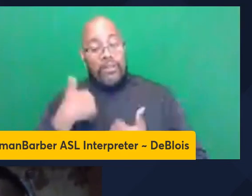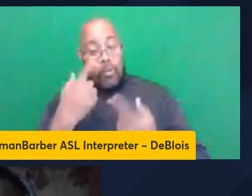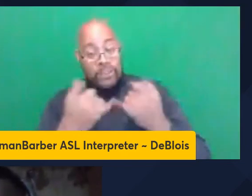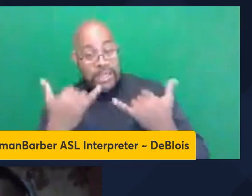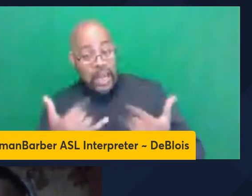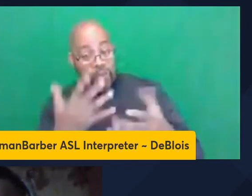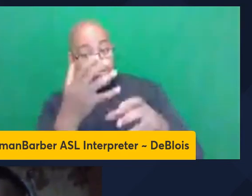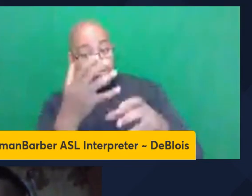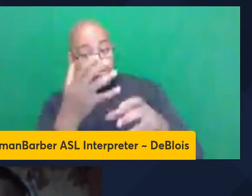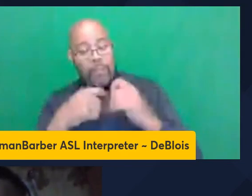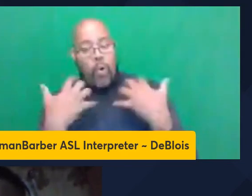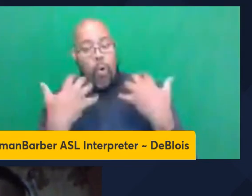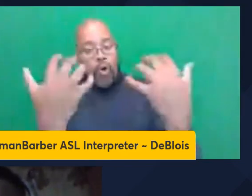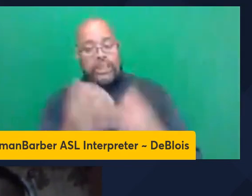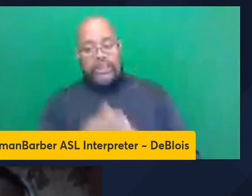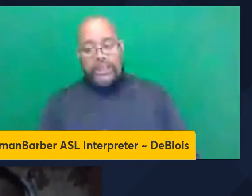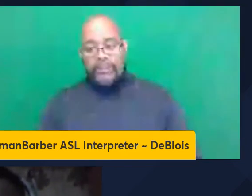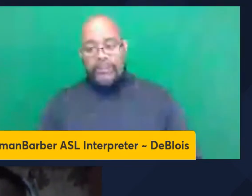audience.